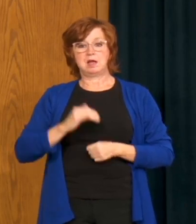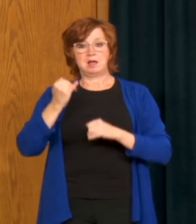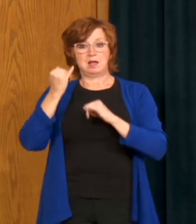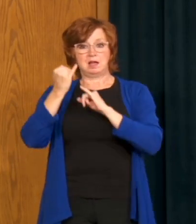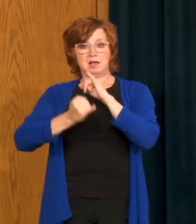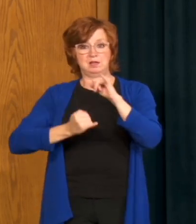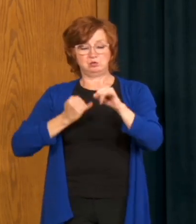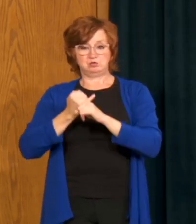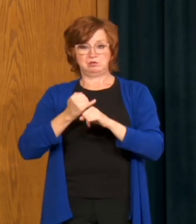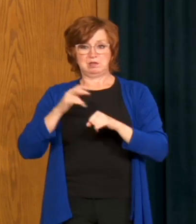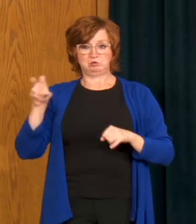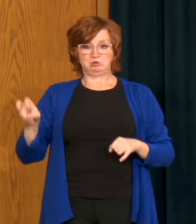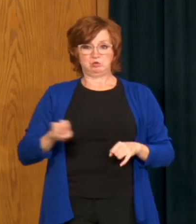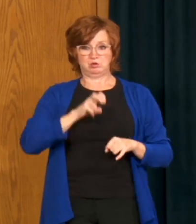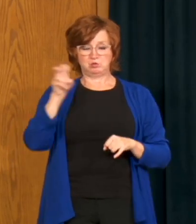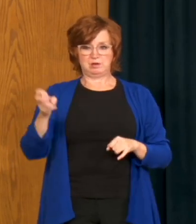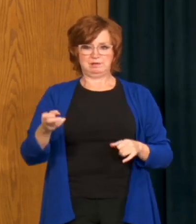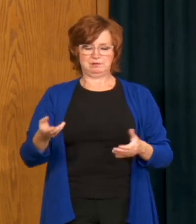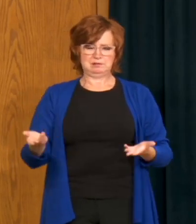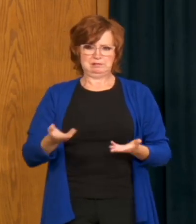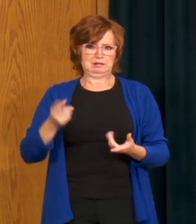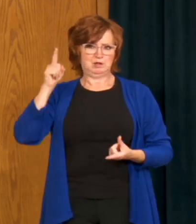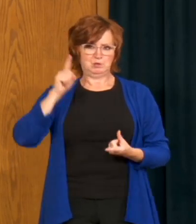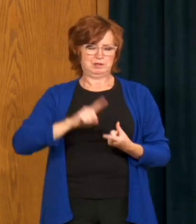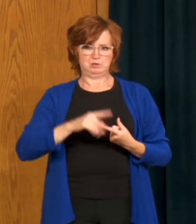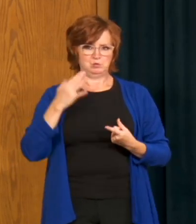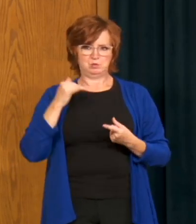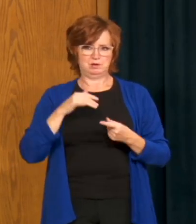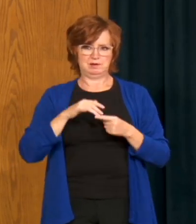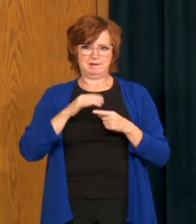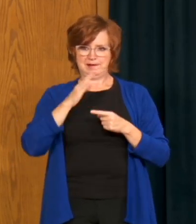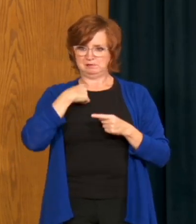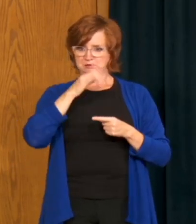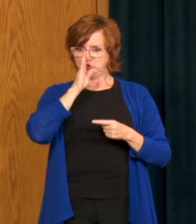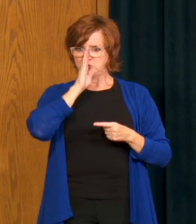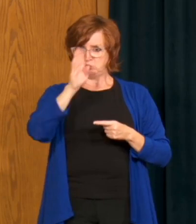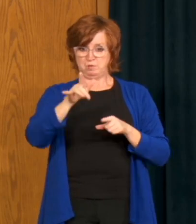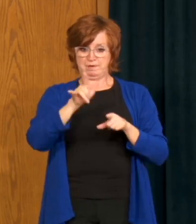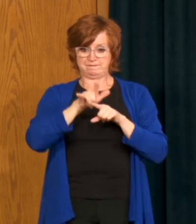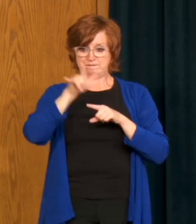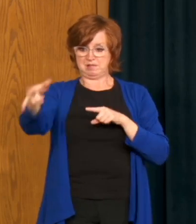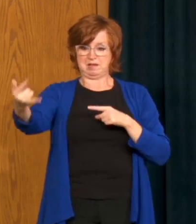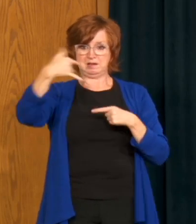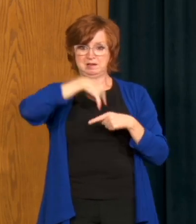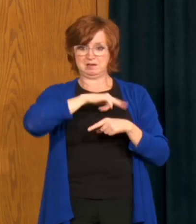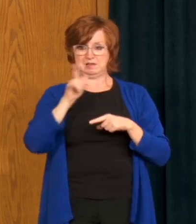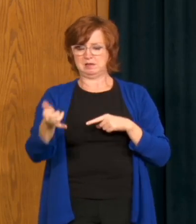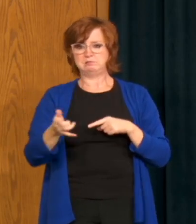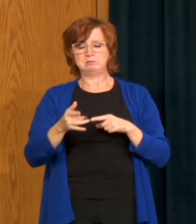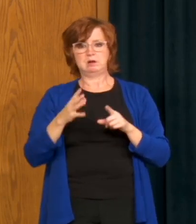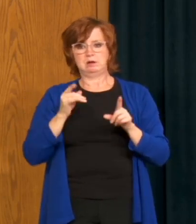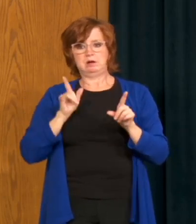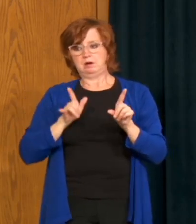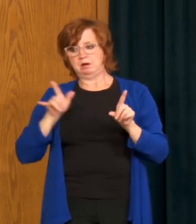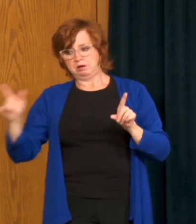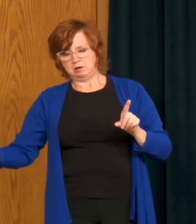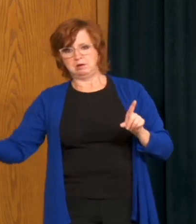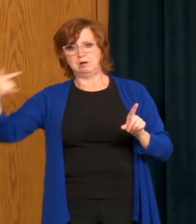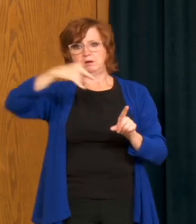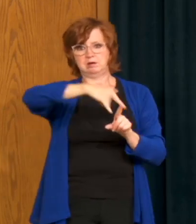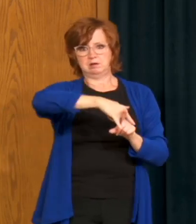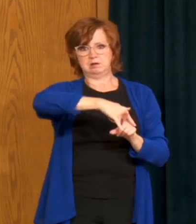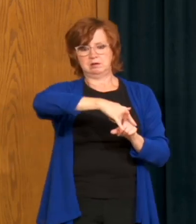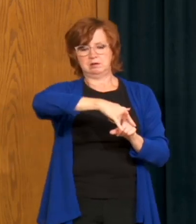capacity and access that maybe a Winnipeg or a Calgary has. So these are things that the CFL will weigh alongside public health officials,